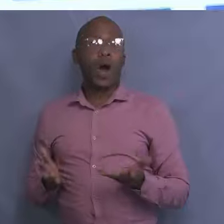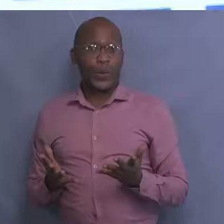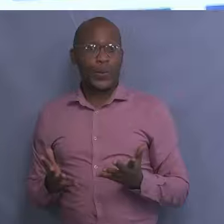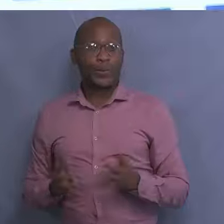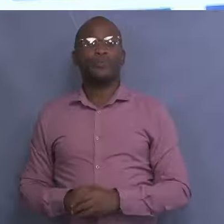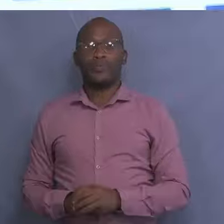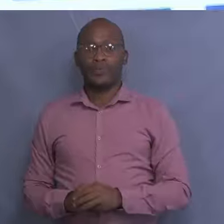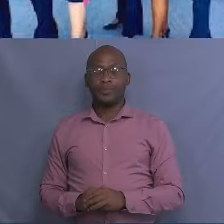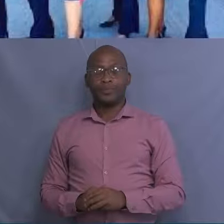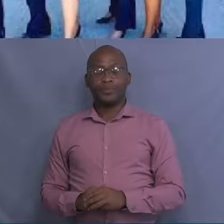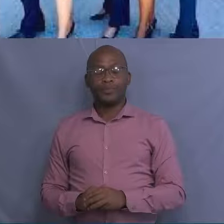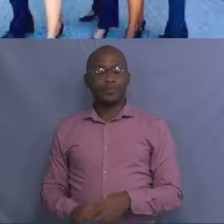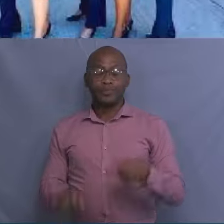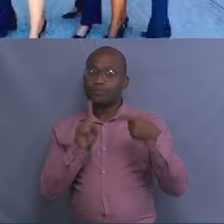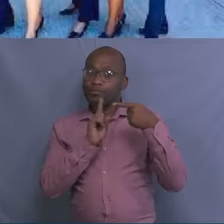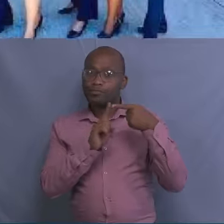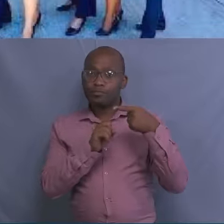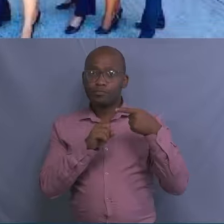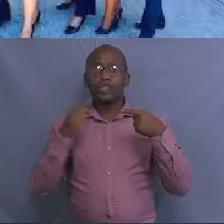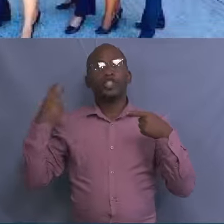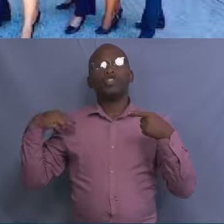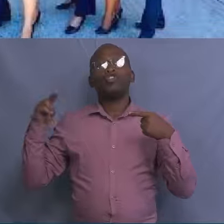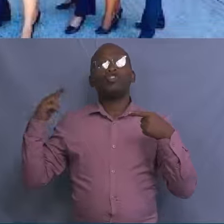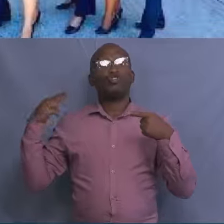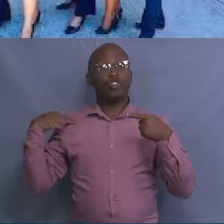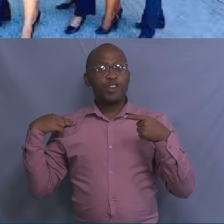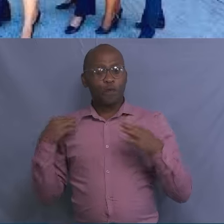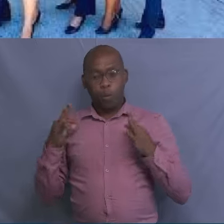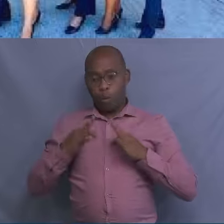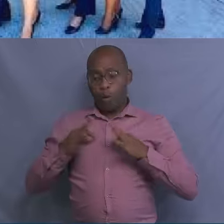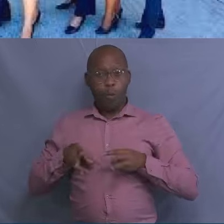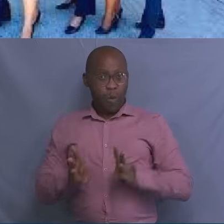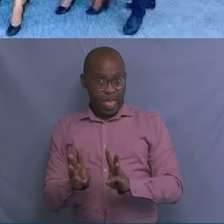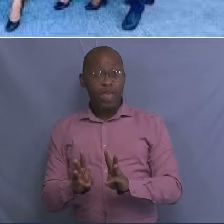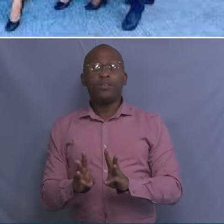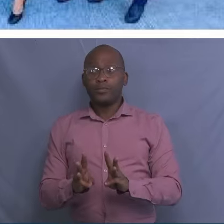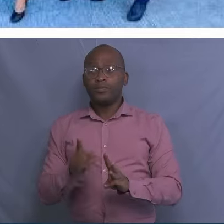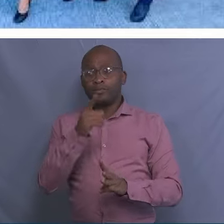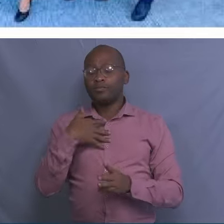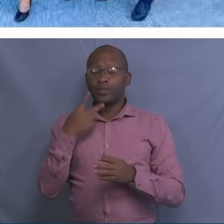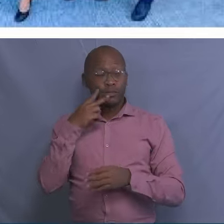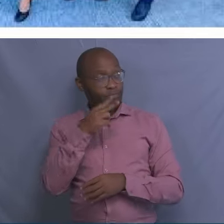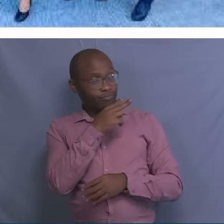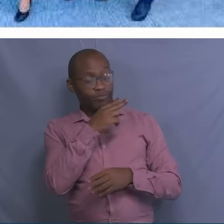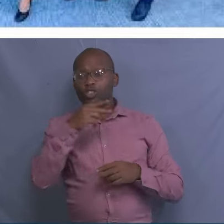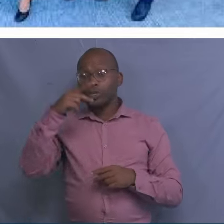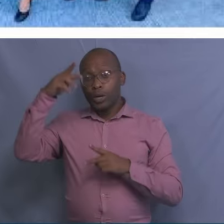Okay, now when it comes to uniforms and dress code, you will see that I have an illustration